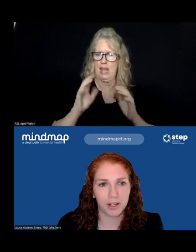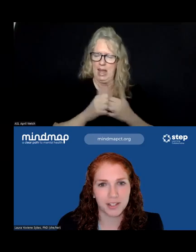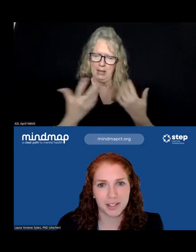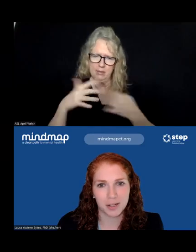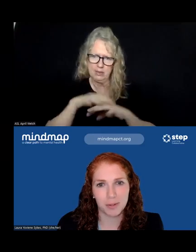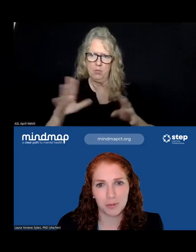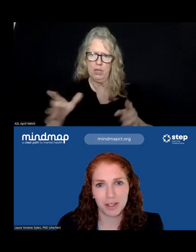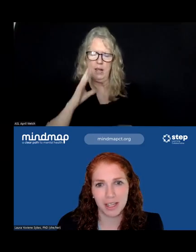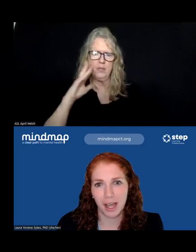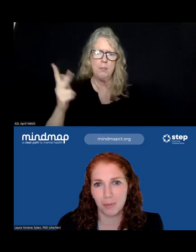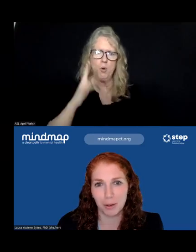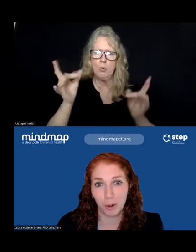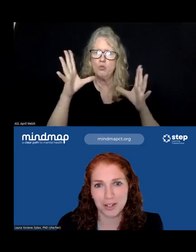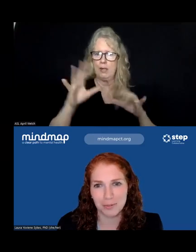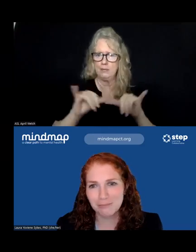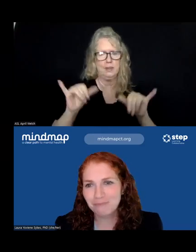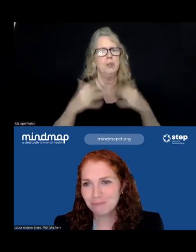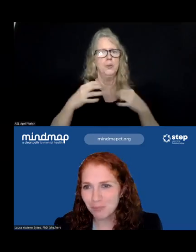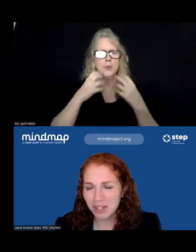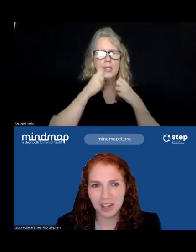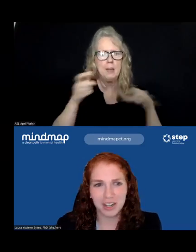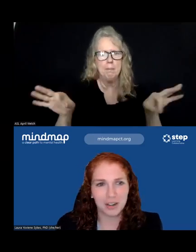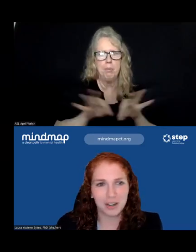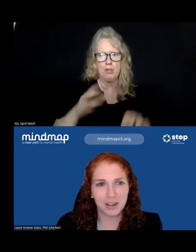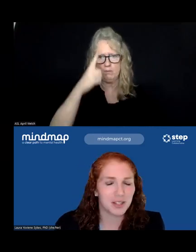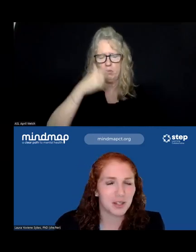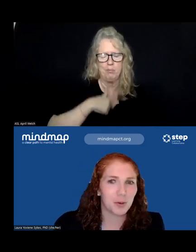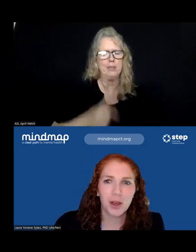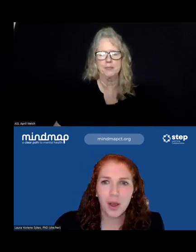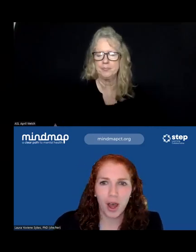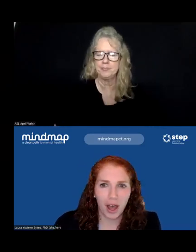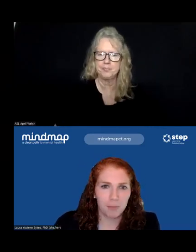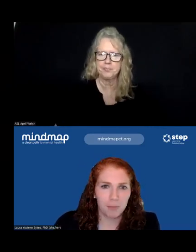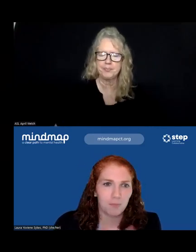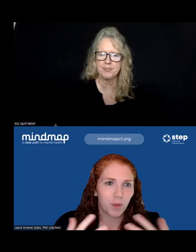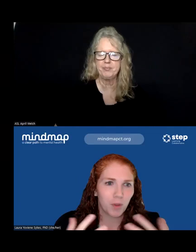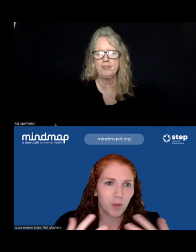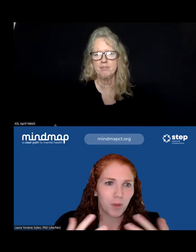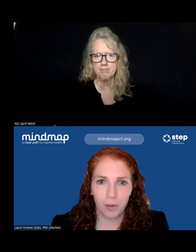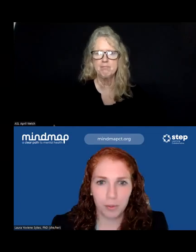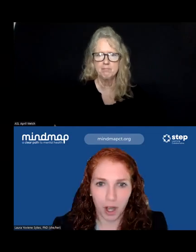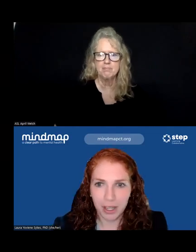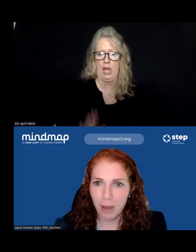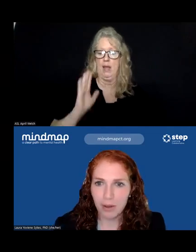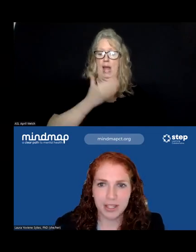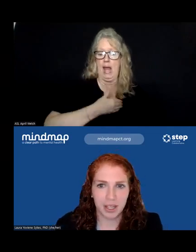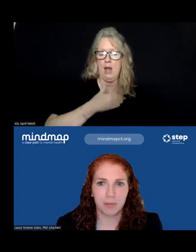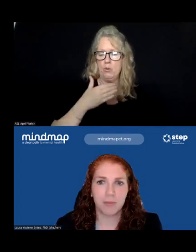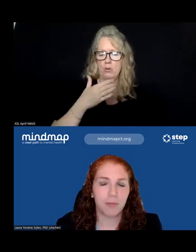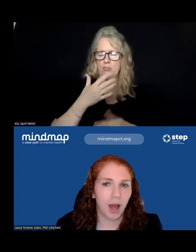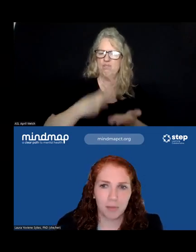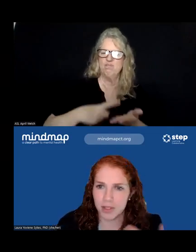mobile crisis system, is really important to me in a lot of different ways. And so the work that we'll be talking about